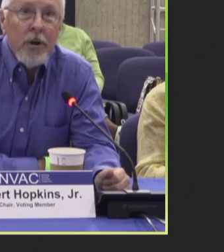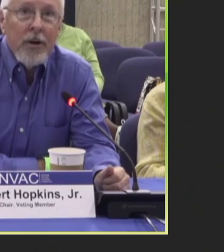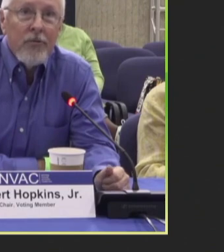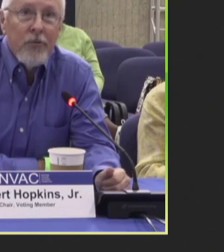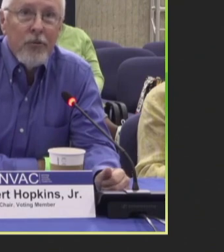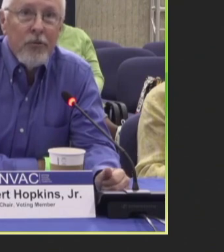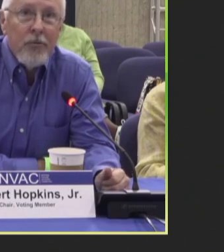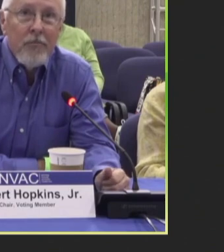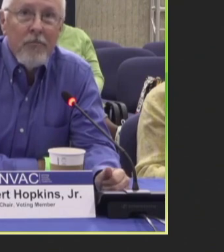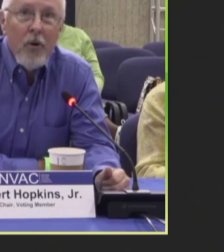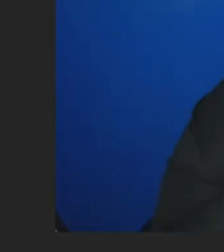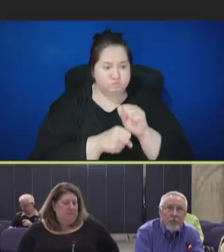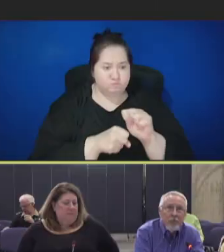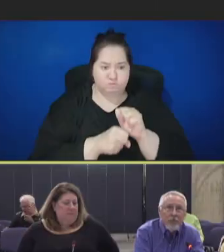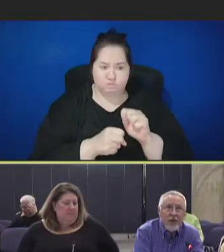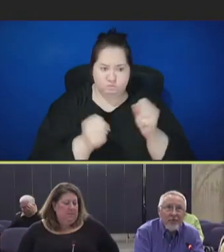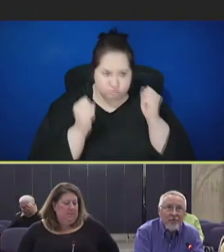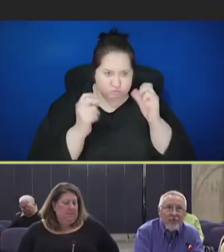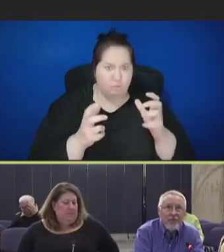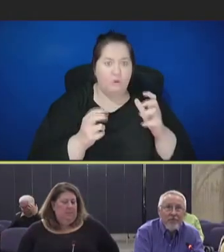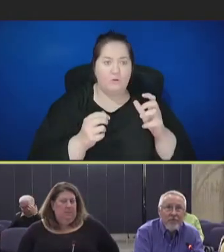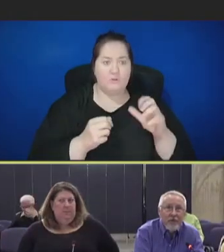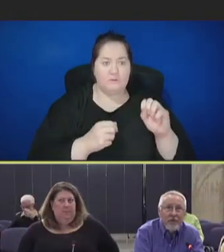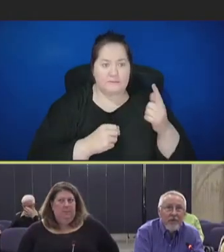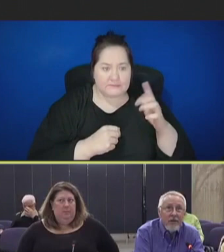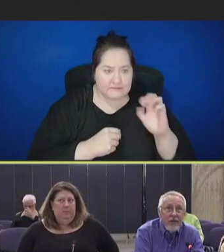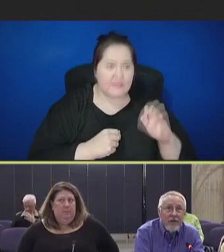went into multiple stages of